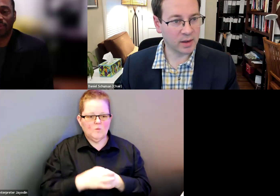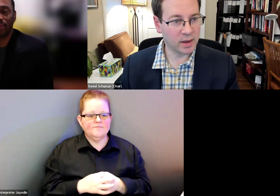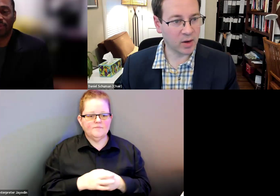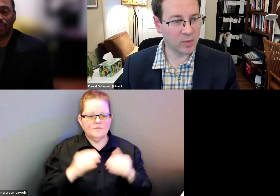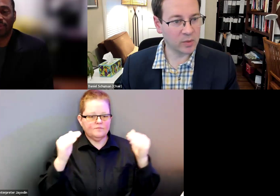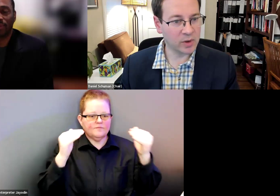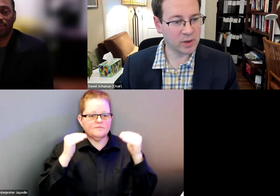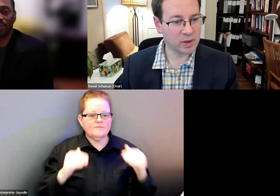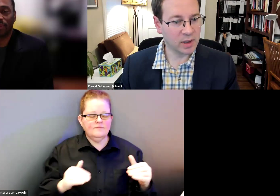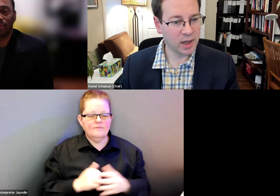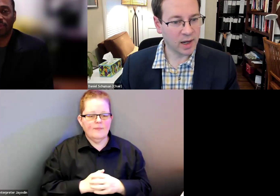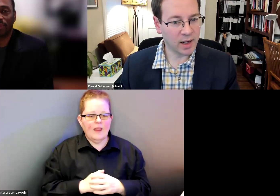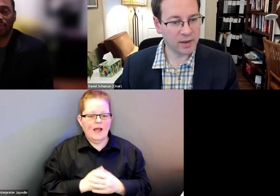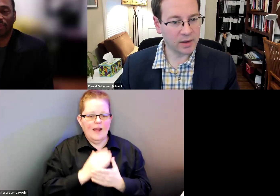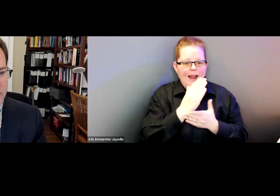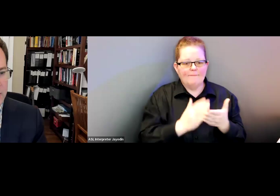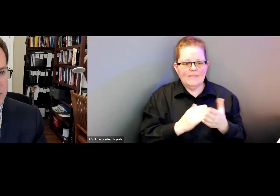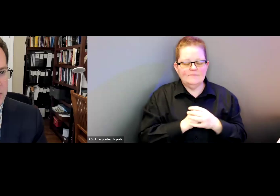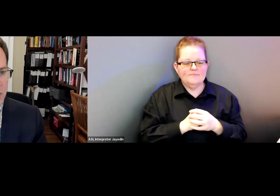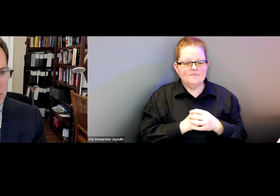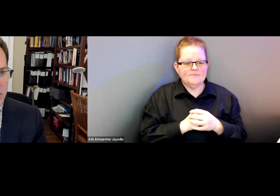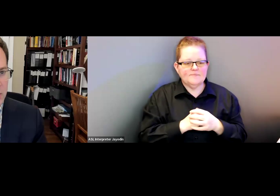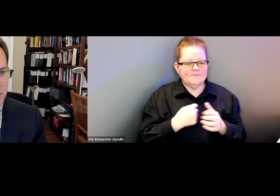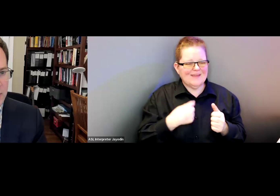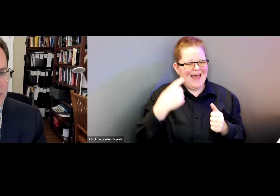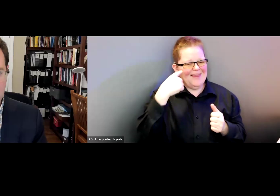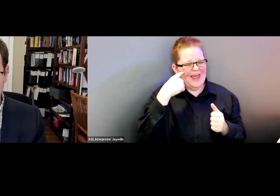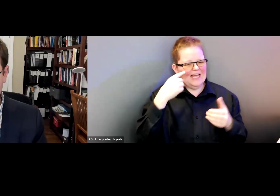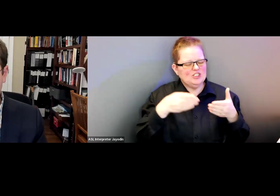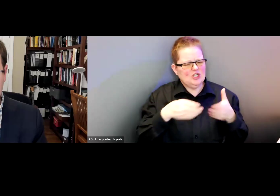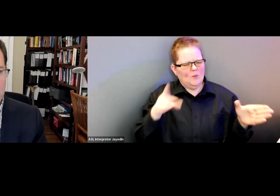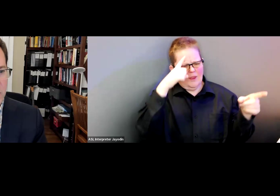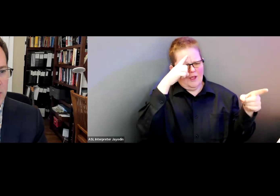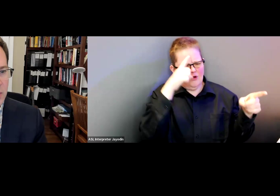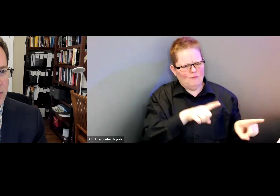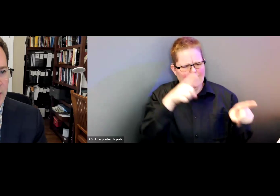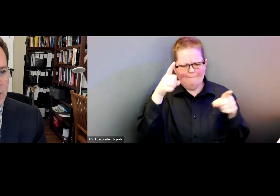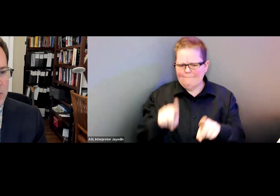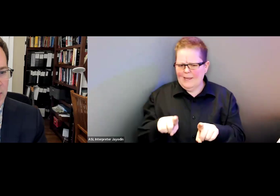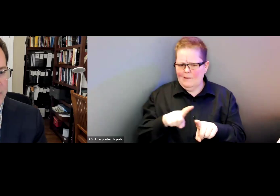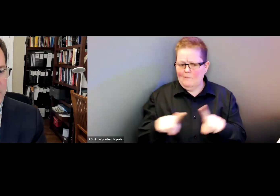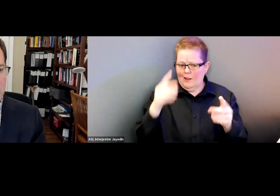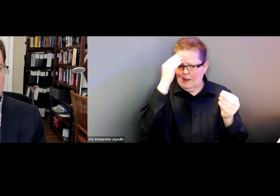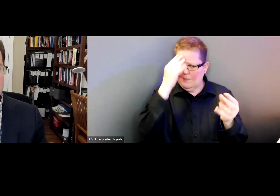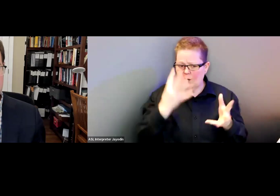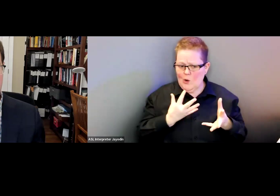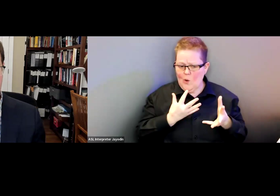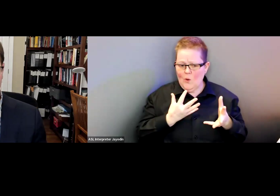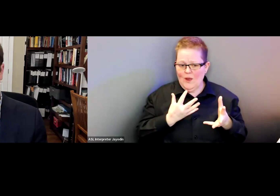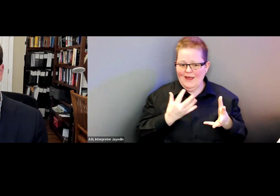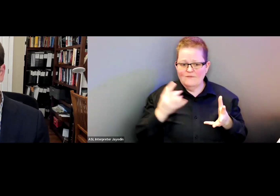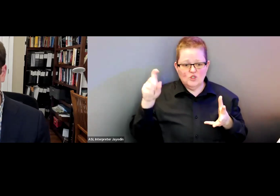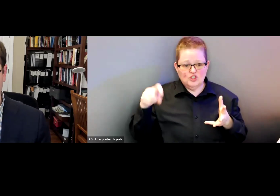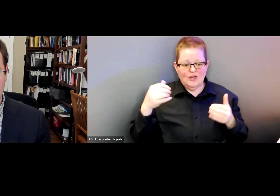next element, which is, I think that there's general agreement, but you guys will let me know that we should have some sort of a